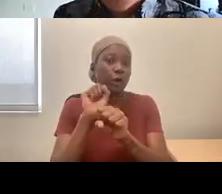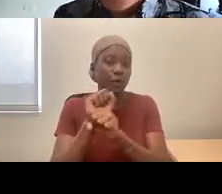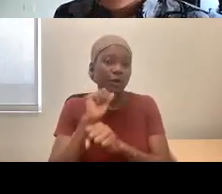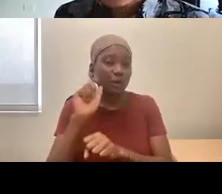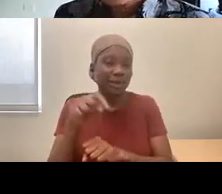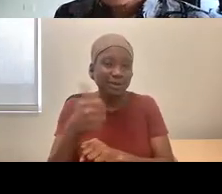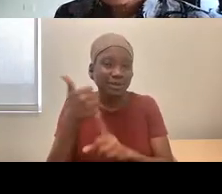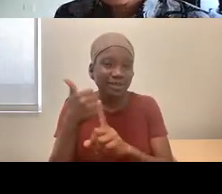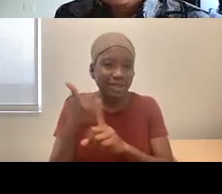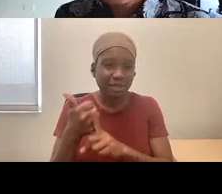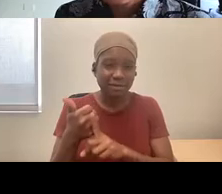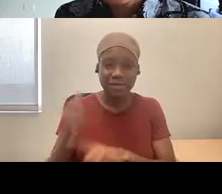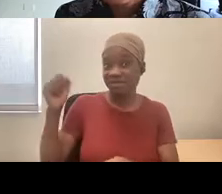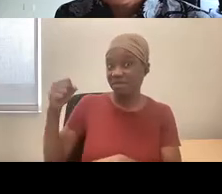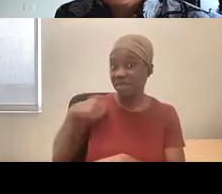browsers.